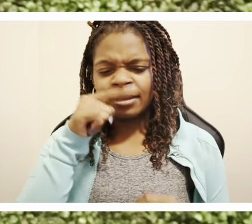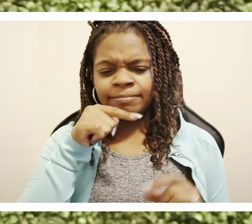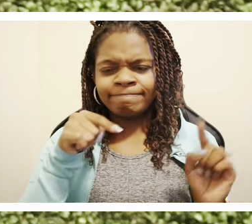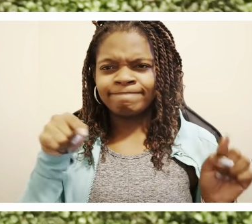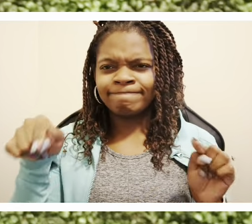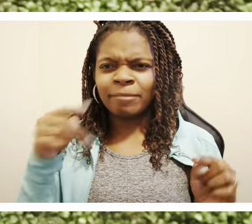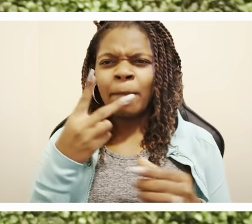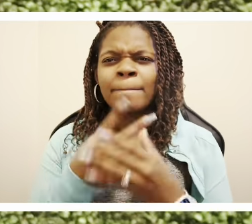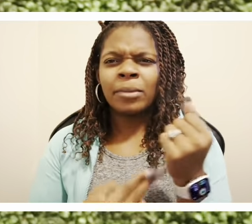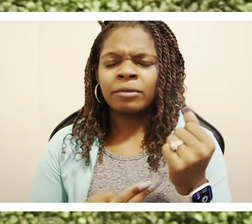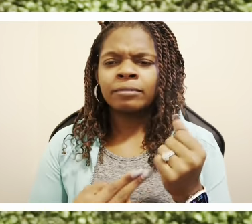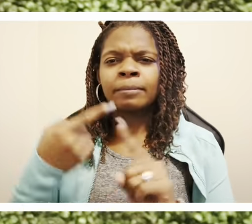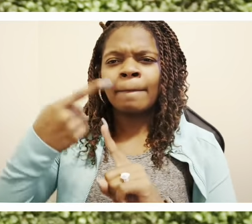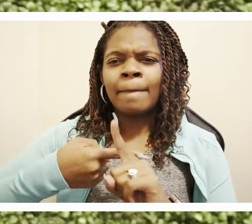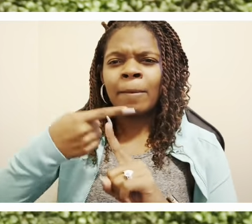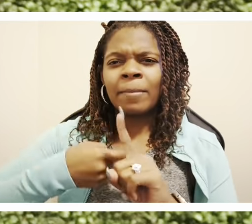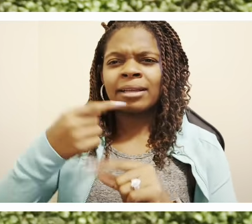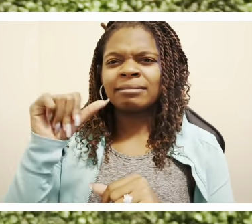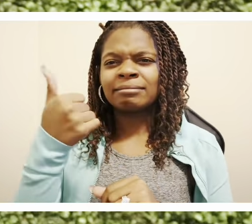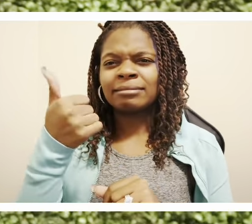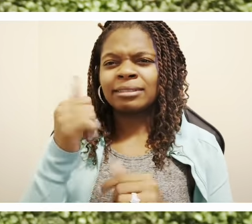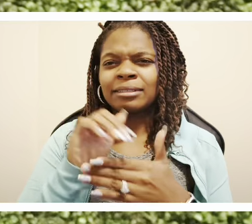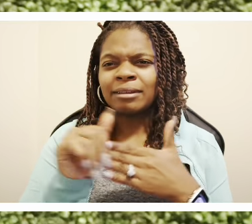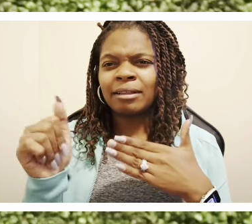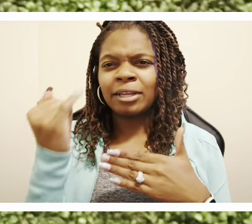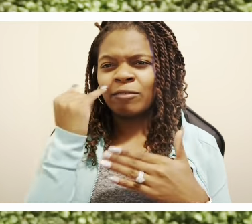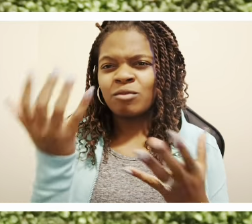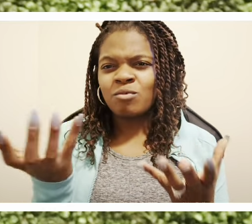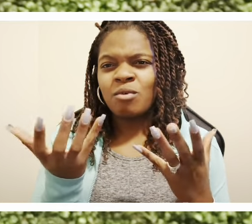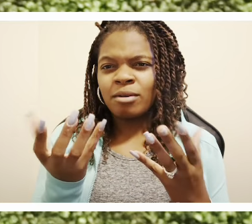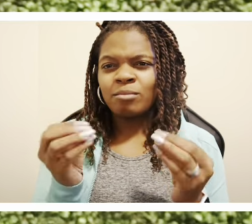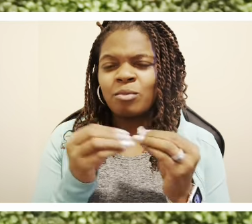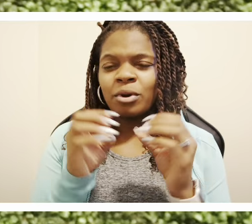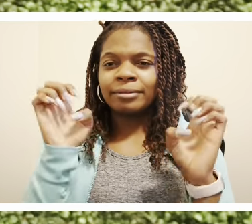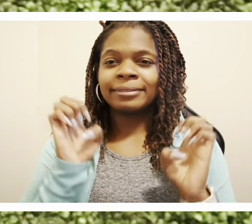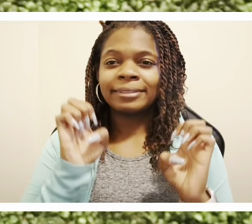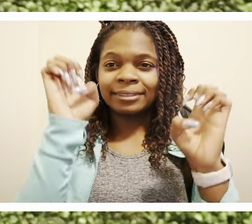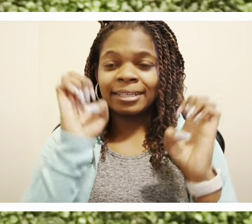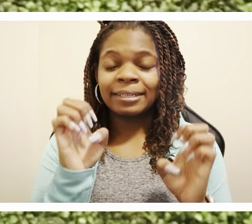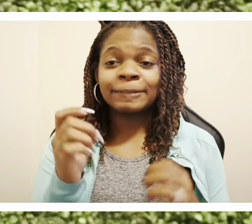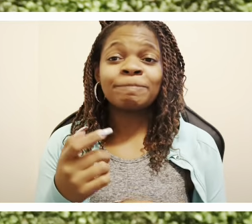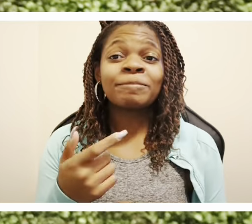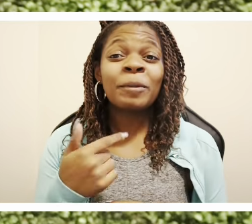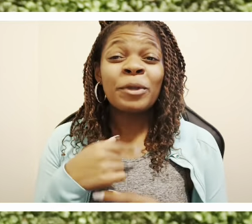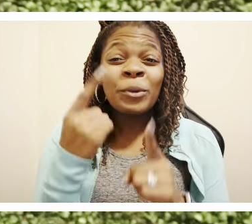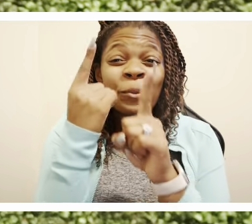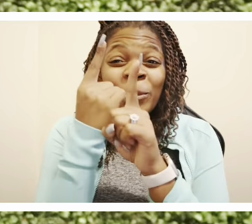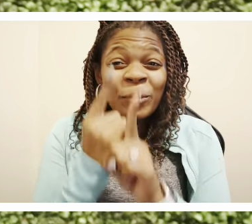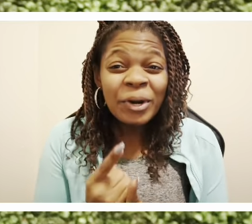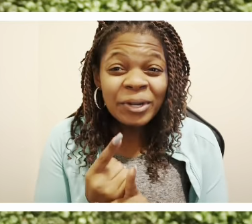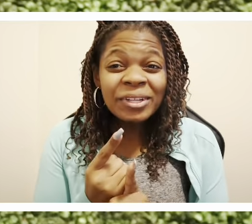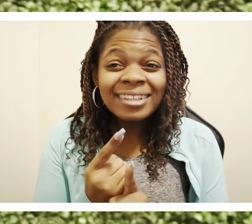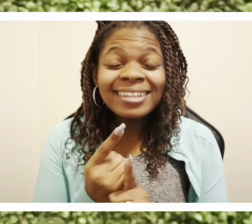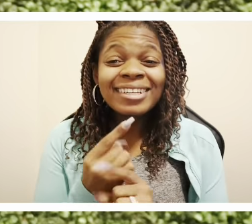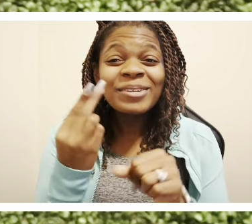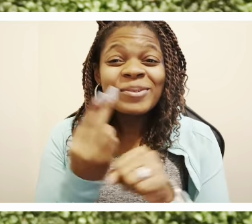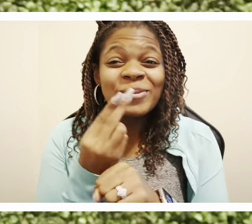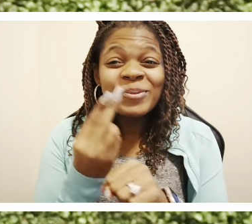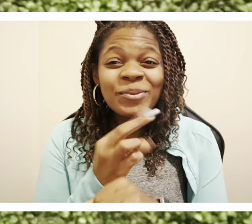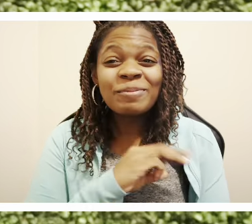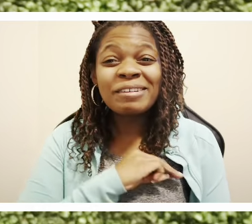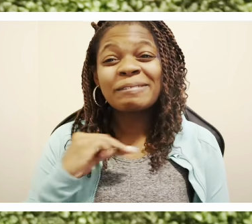honestly, I have used them, but I don't use them on a regular basis, primarily because I am a certified personal trainer.